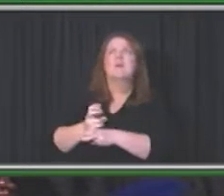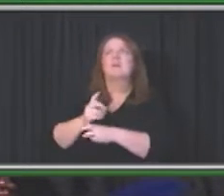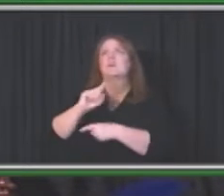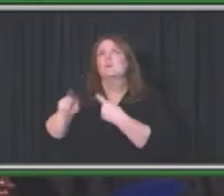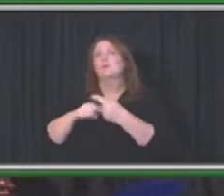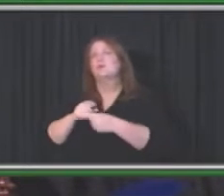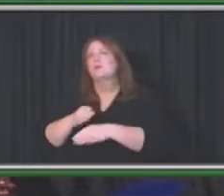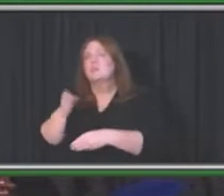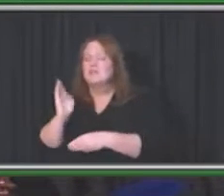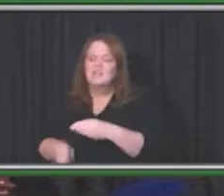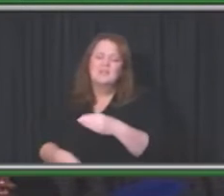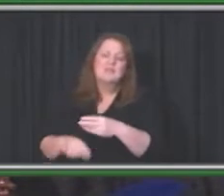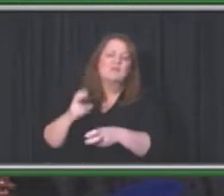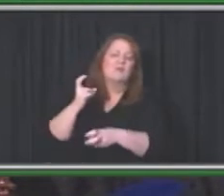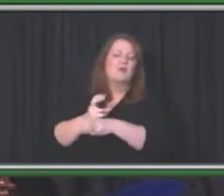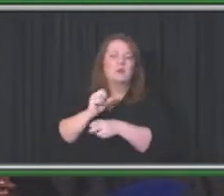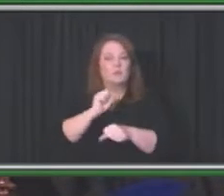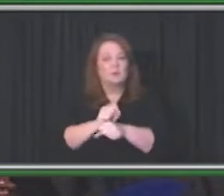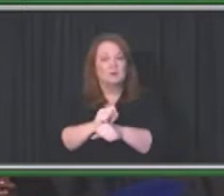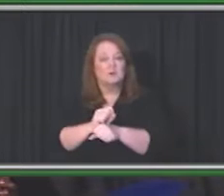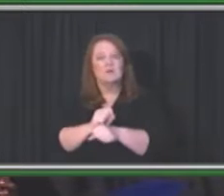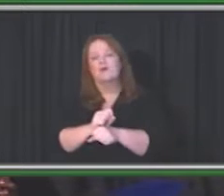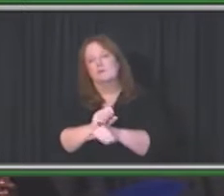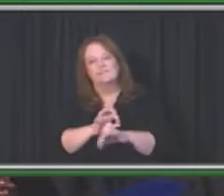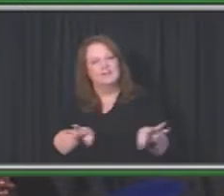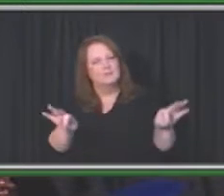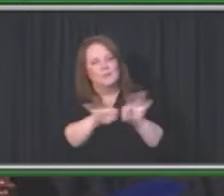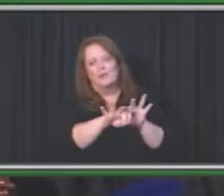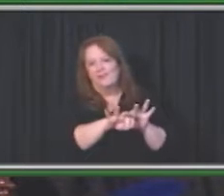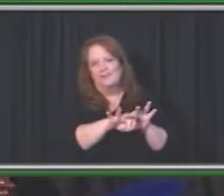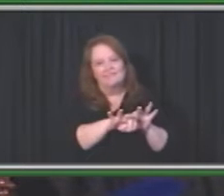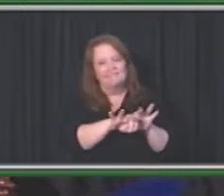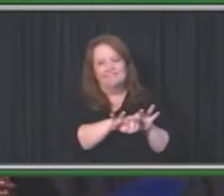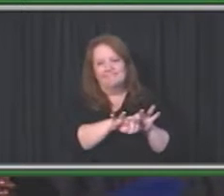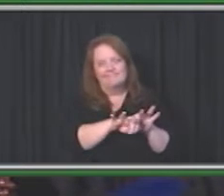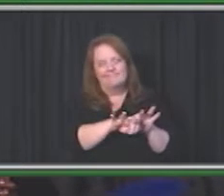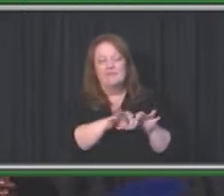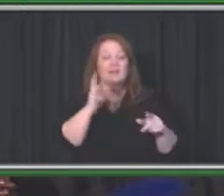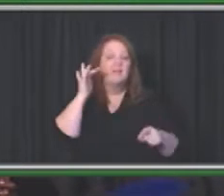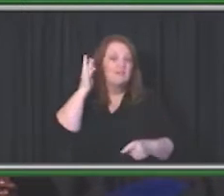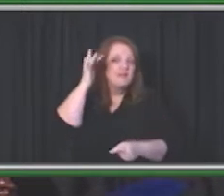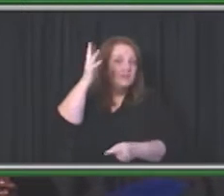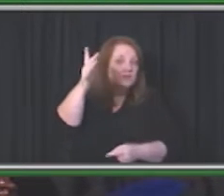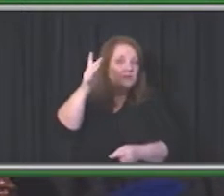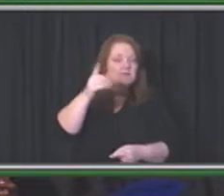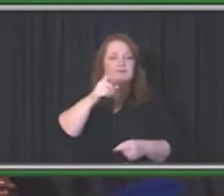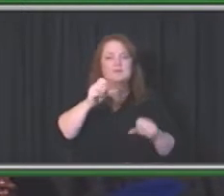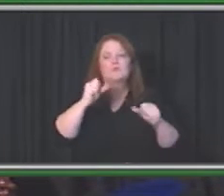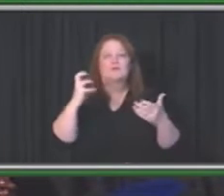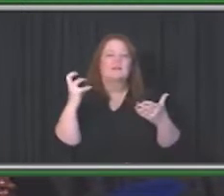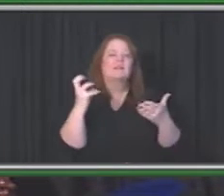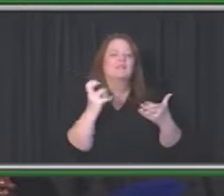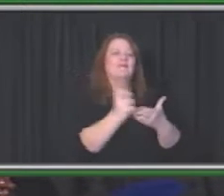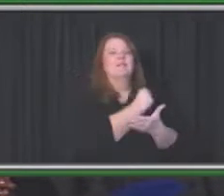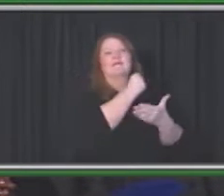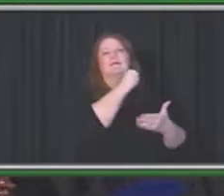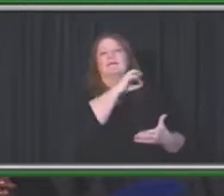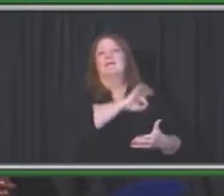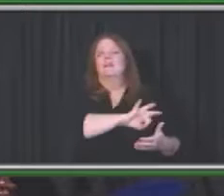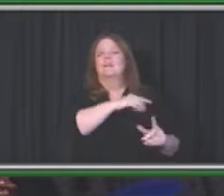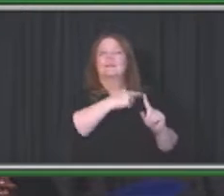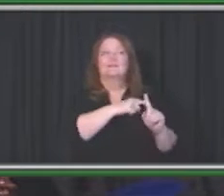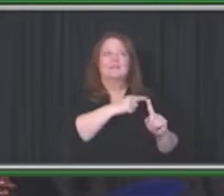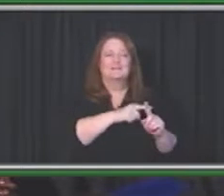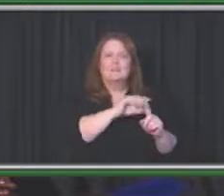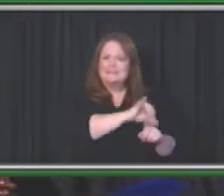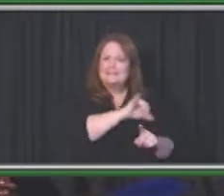end? Hard work is so worth it in the end, because eventually you get to reap a harvest, like one that we are